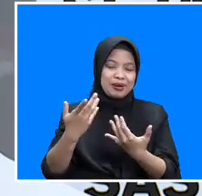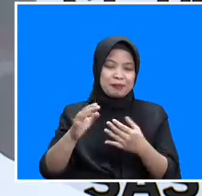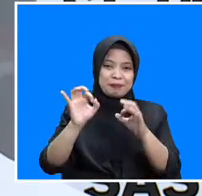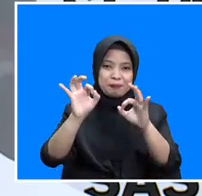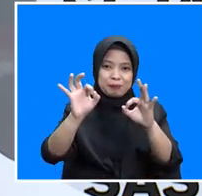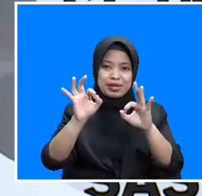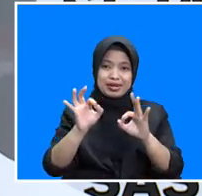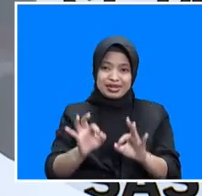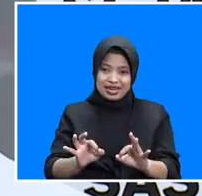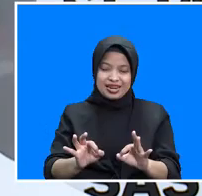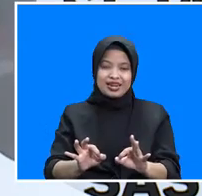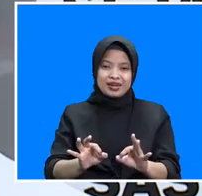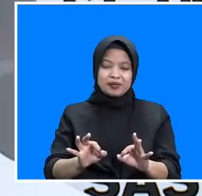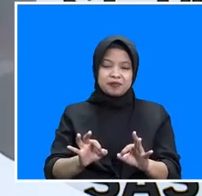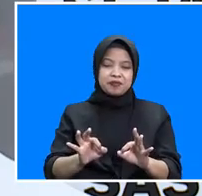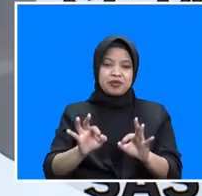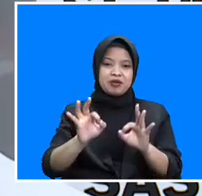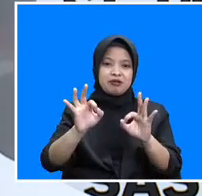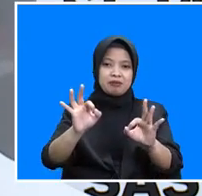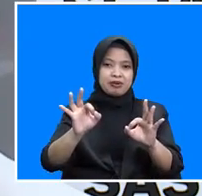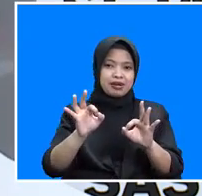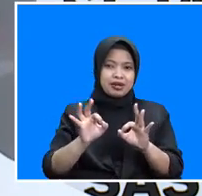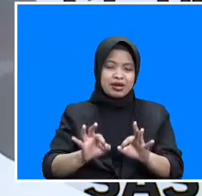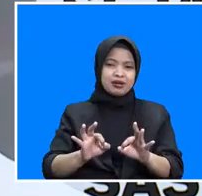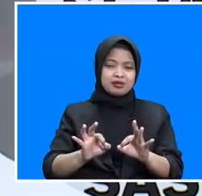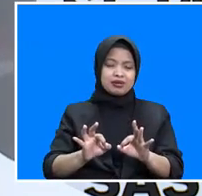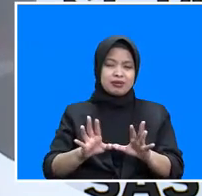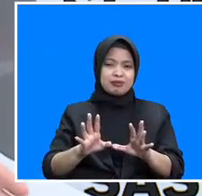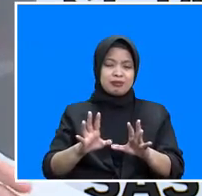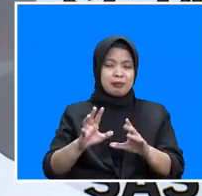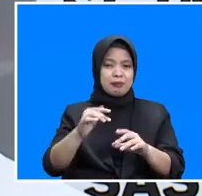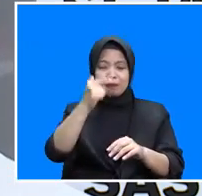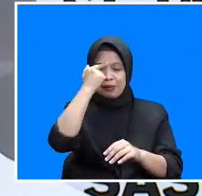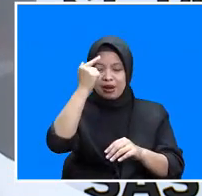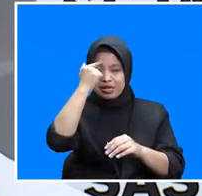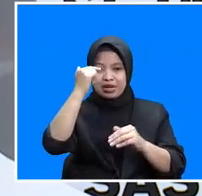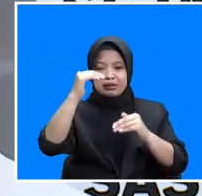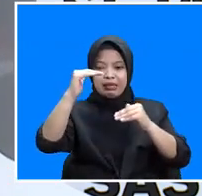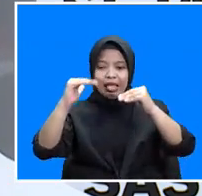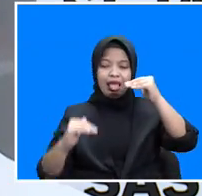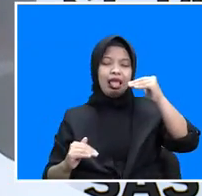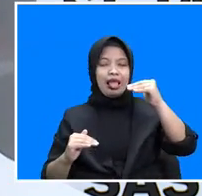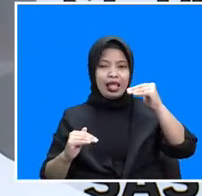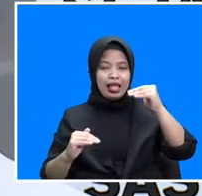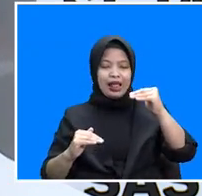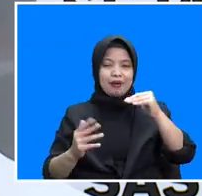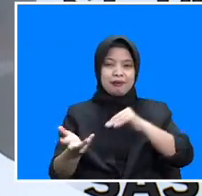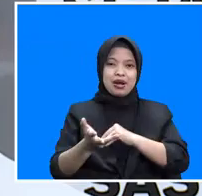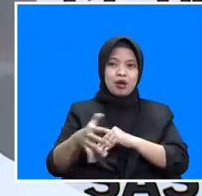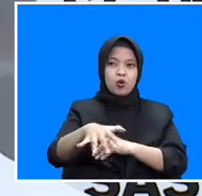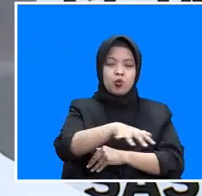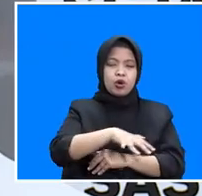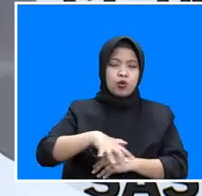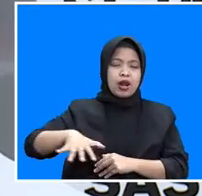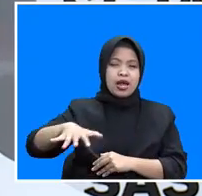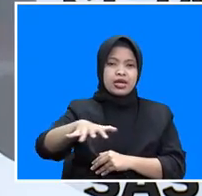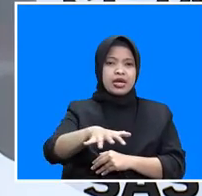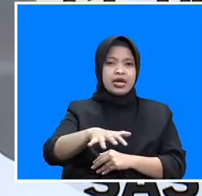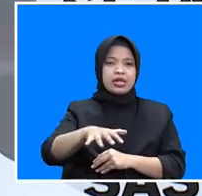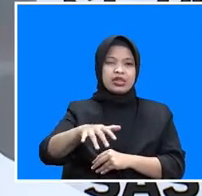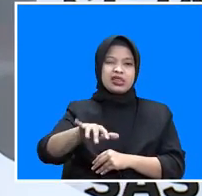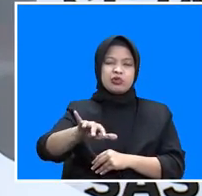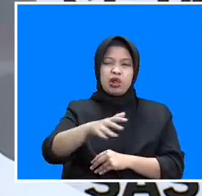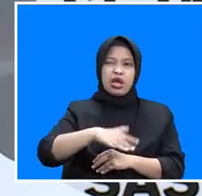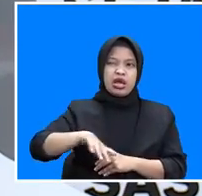data, some of the largest learning gaps are actually within the areas within the east. Yeah. And so